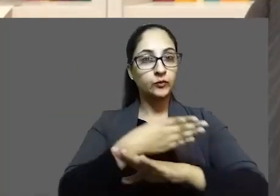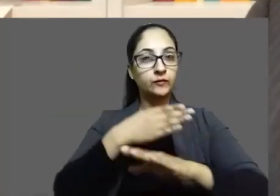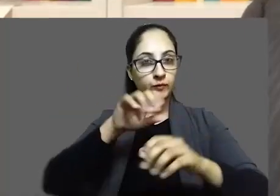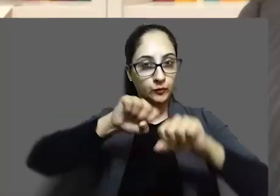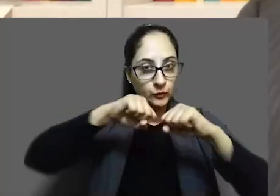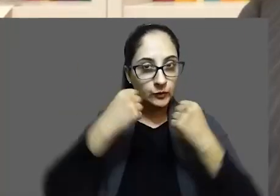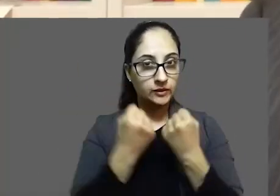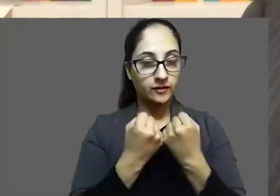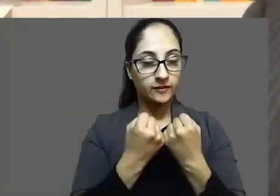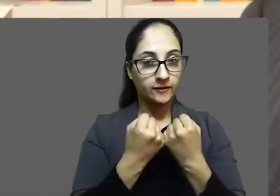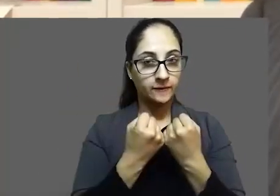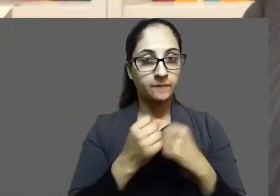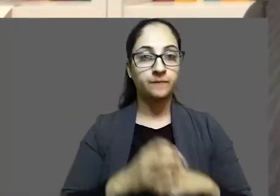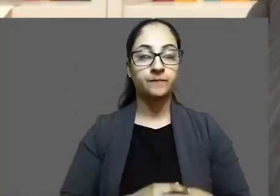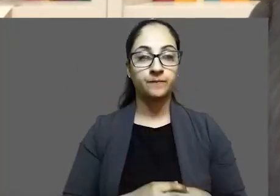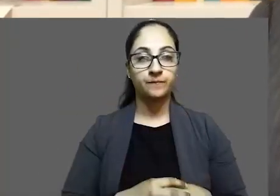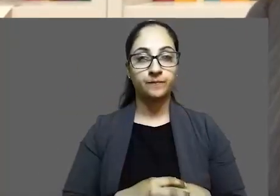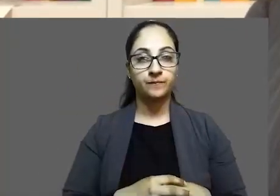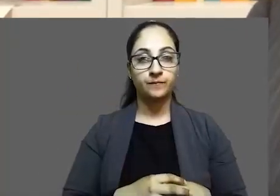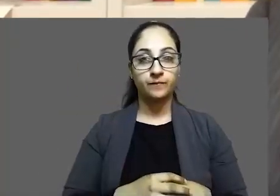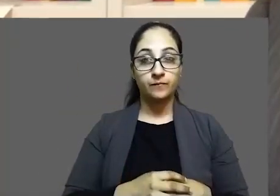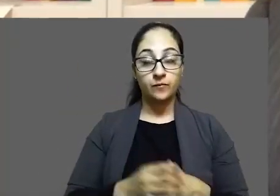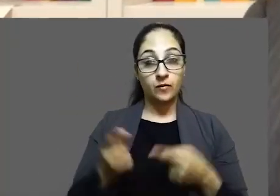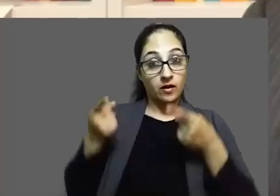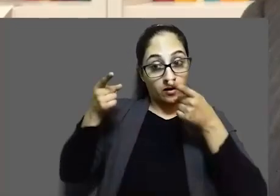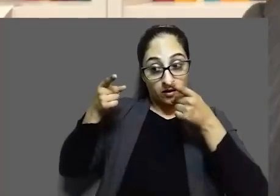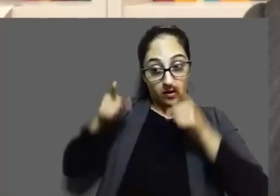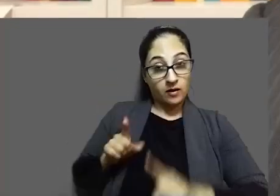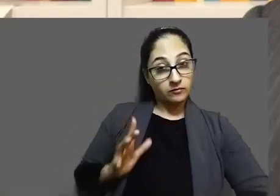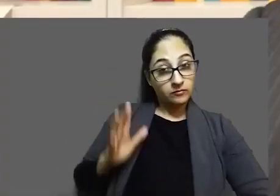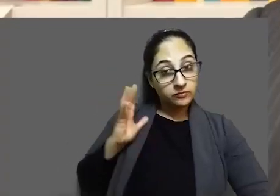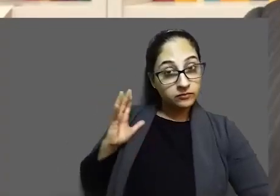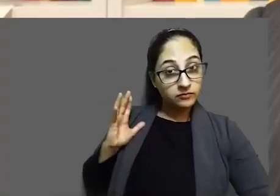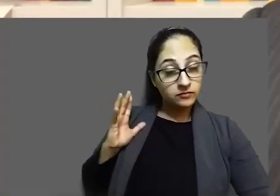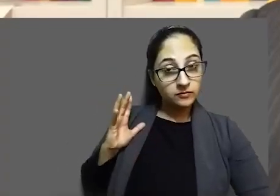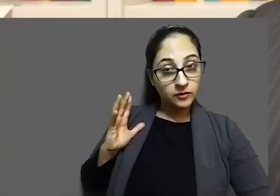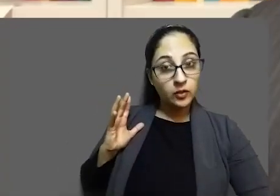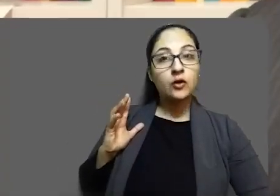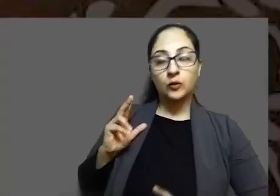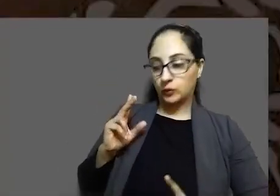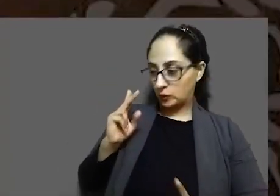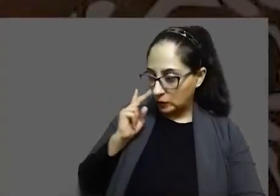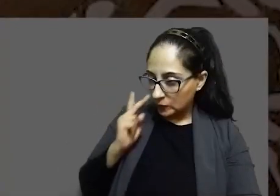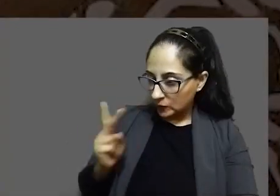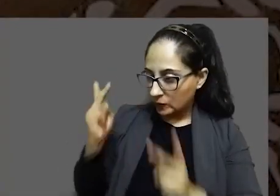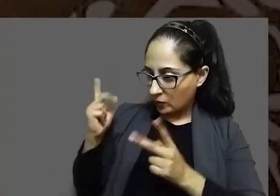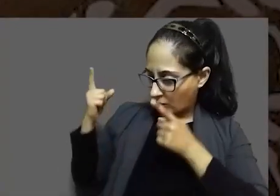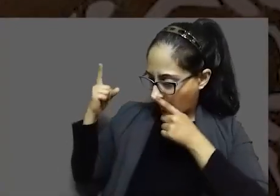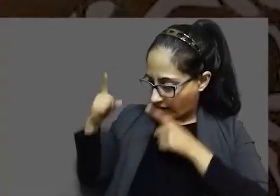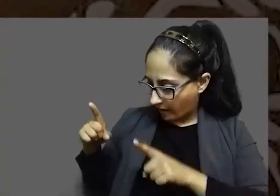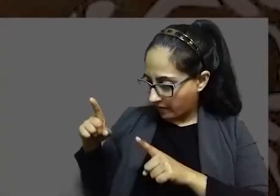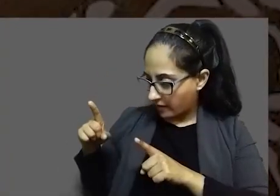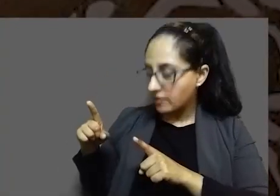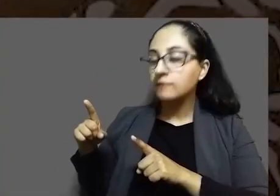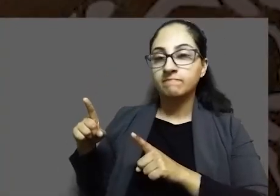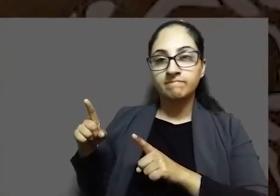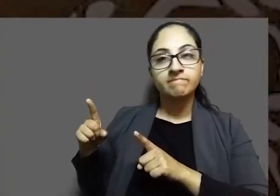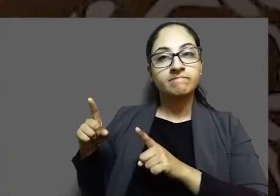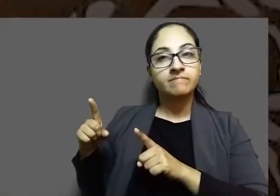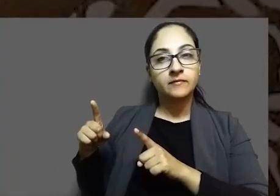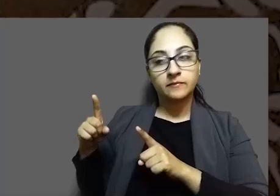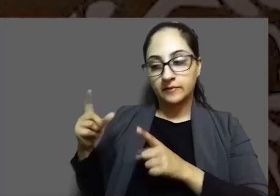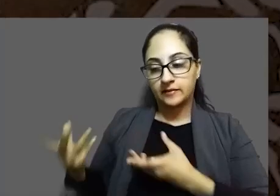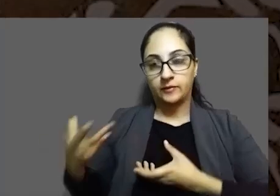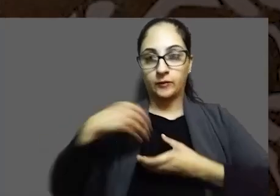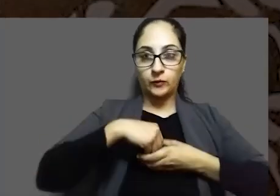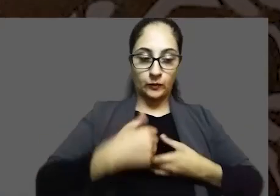as murids are looking at and saying, how do we live this in our own lives? It is really inspiring to hear